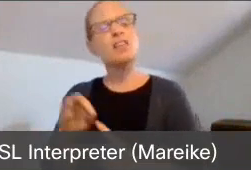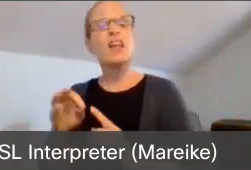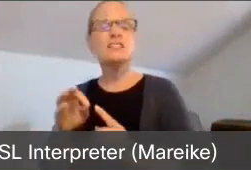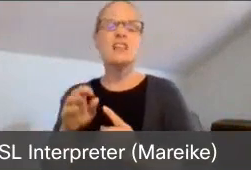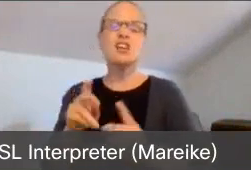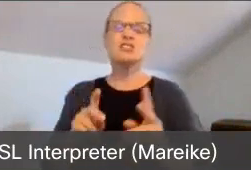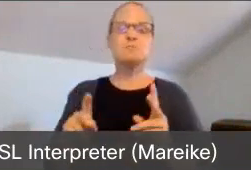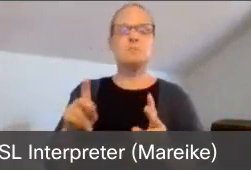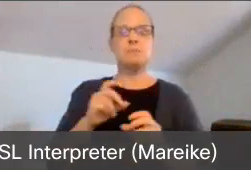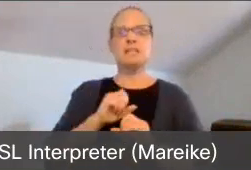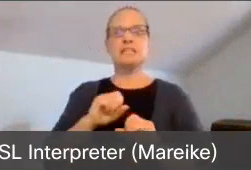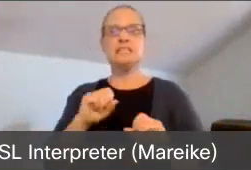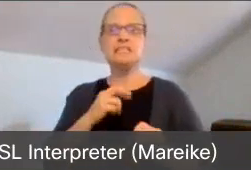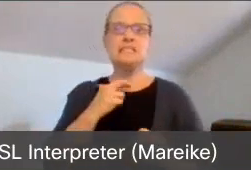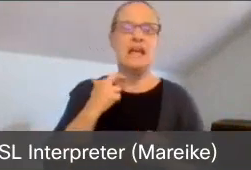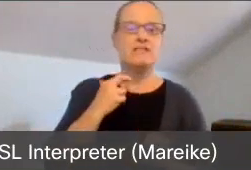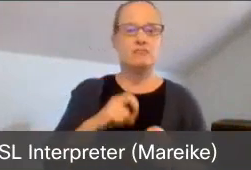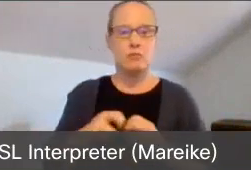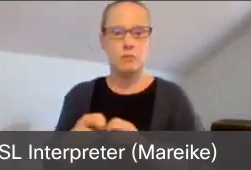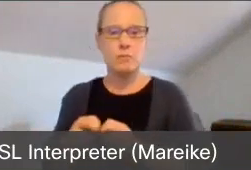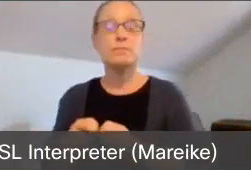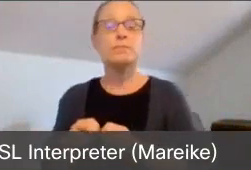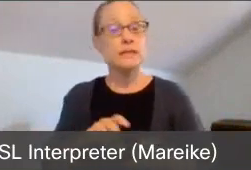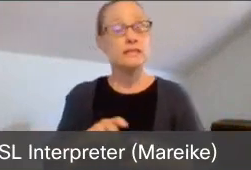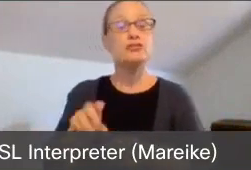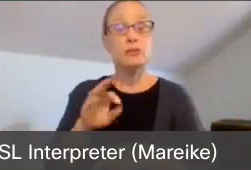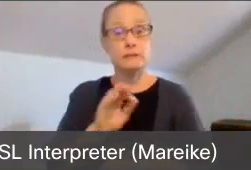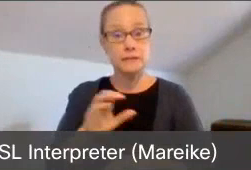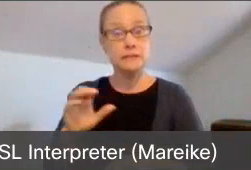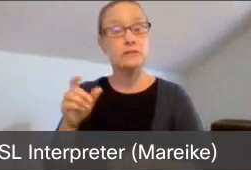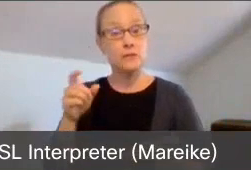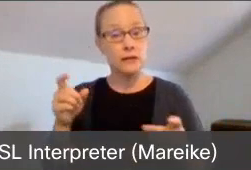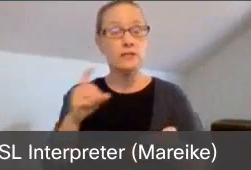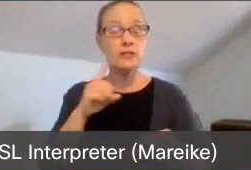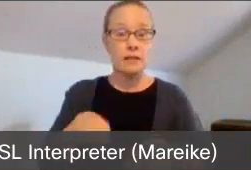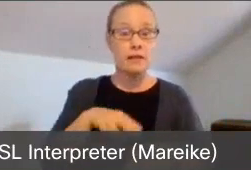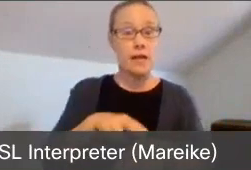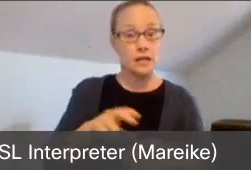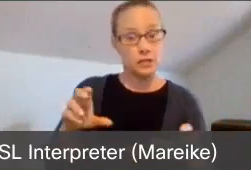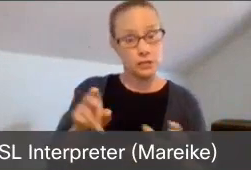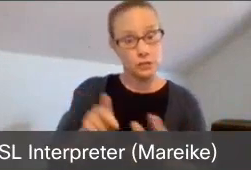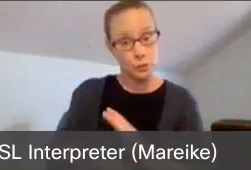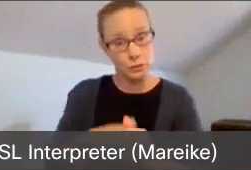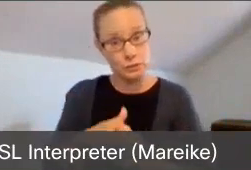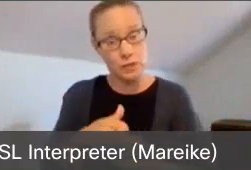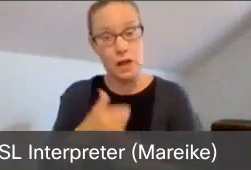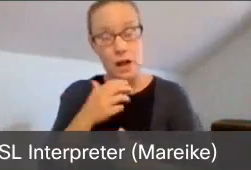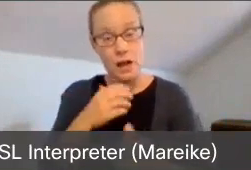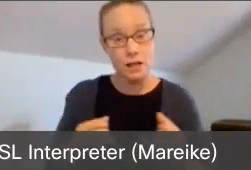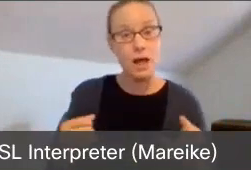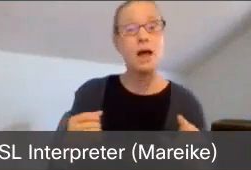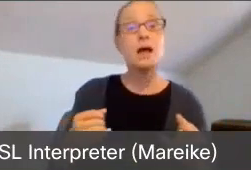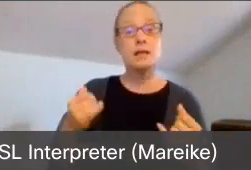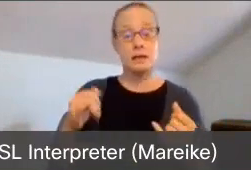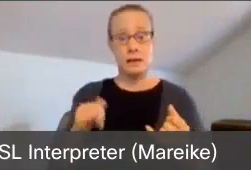concern. In addition, the FCC regulations and the National Suicide Hotline Designation Act